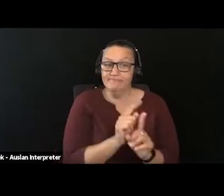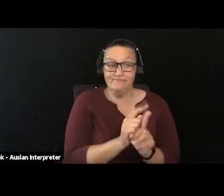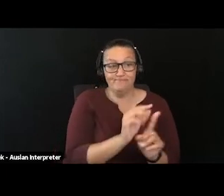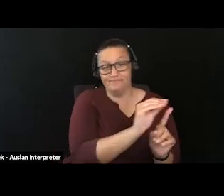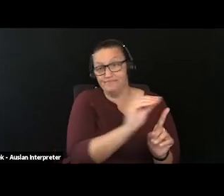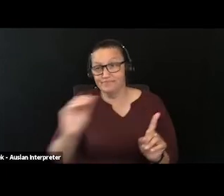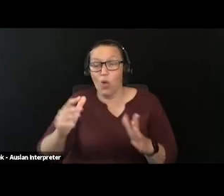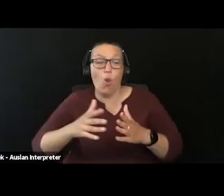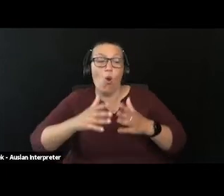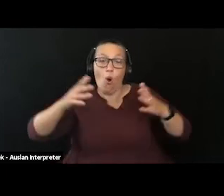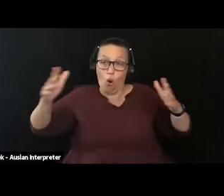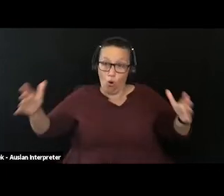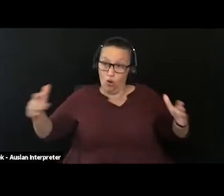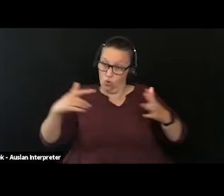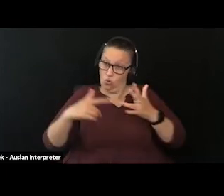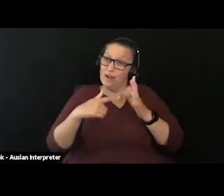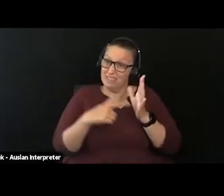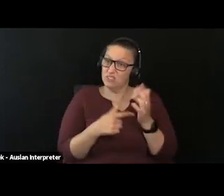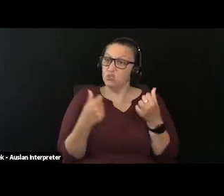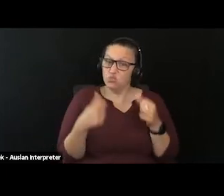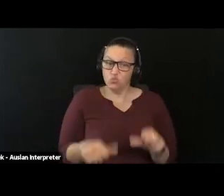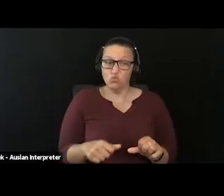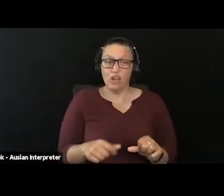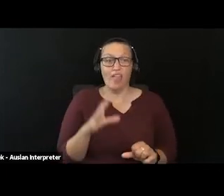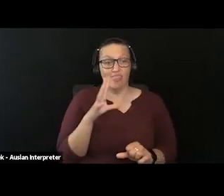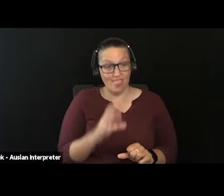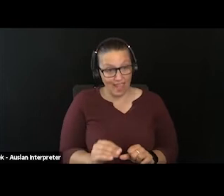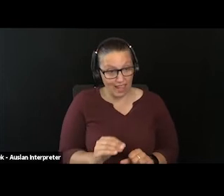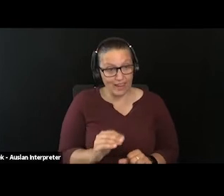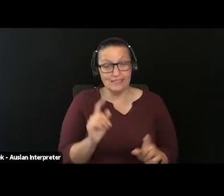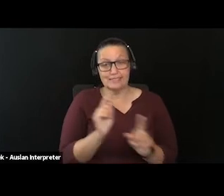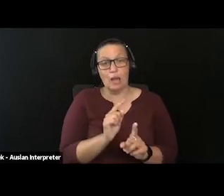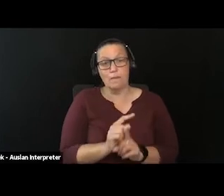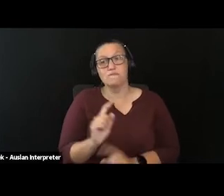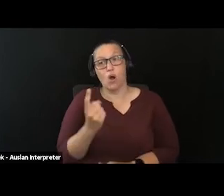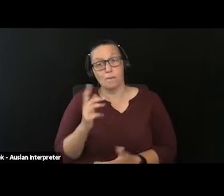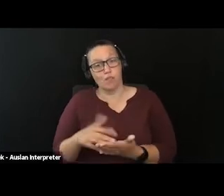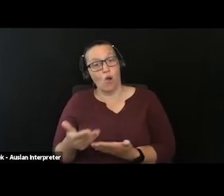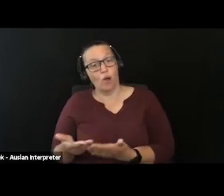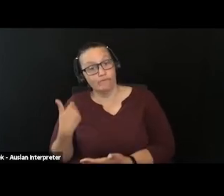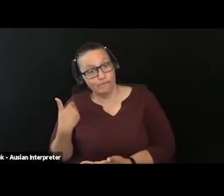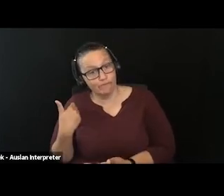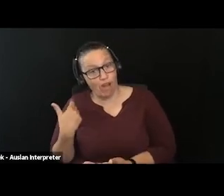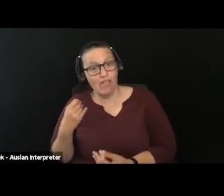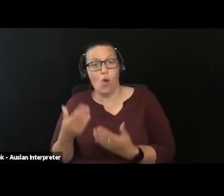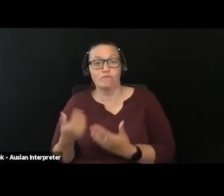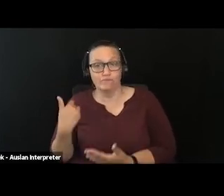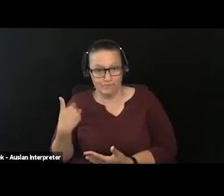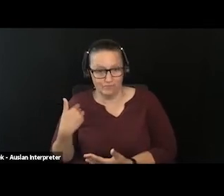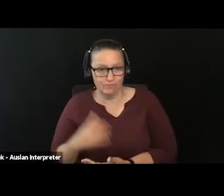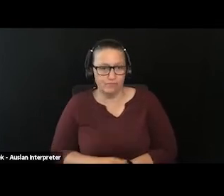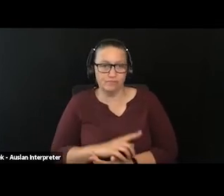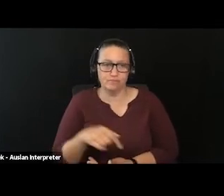OAT duration and then follow the same pathway. And we also considered